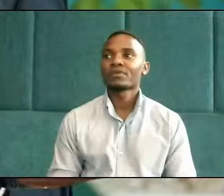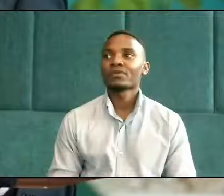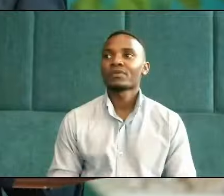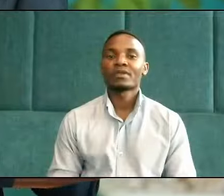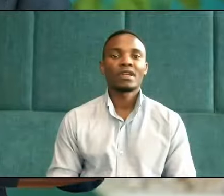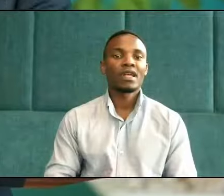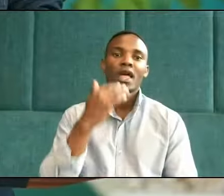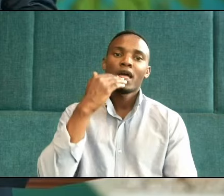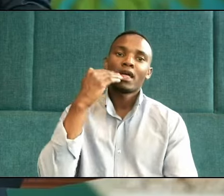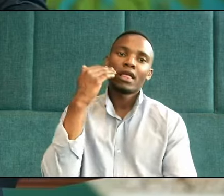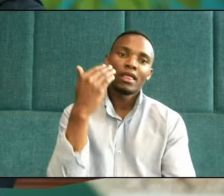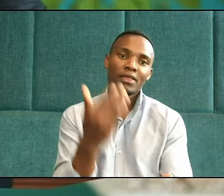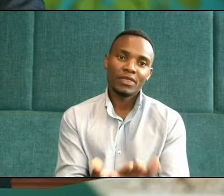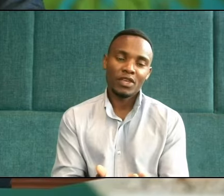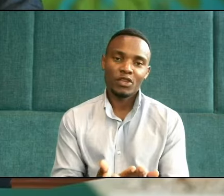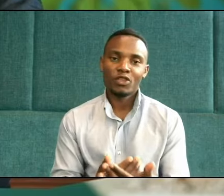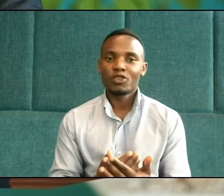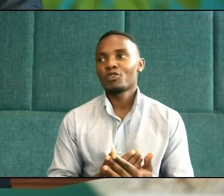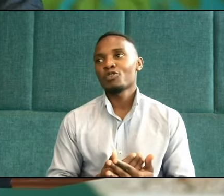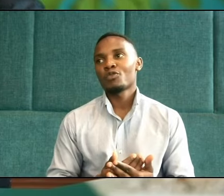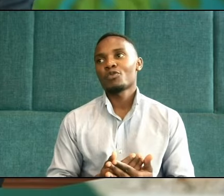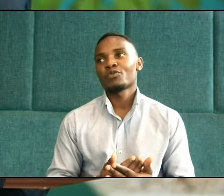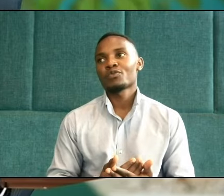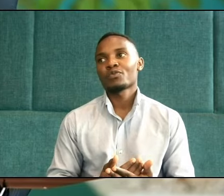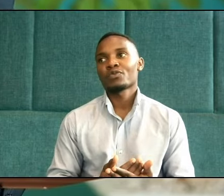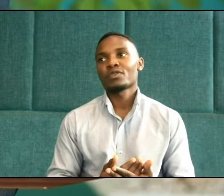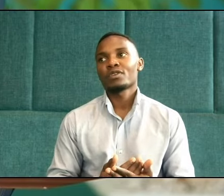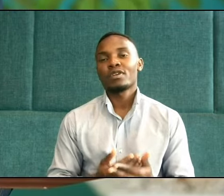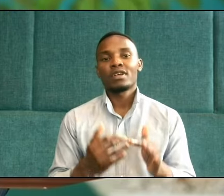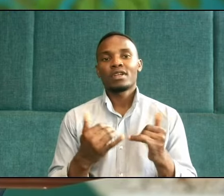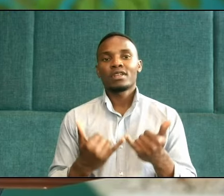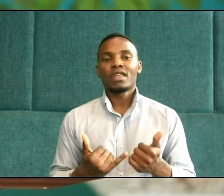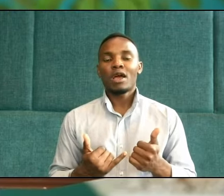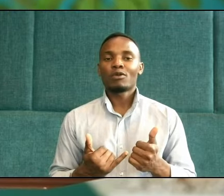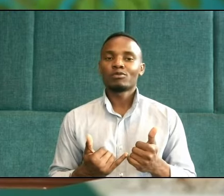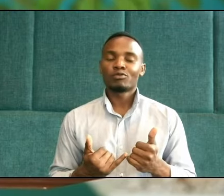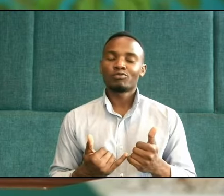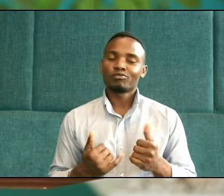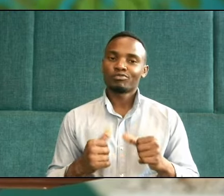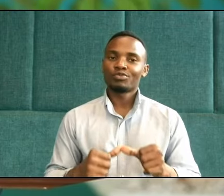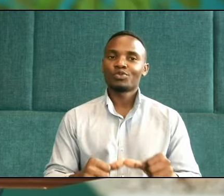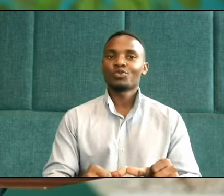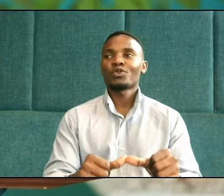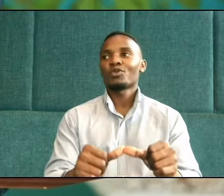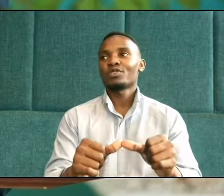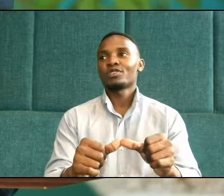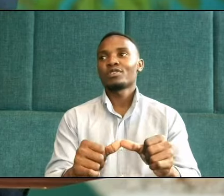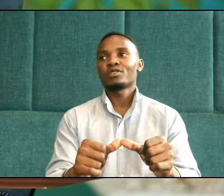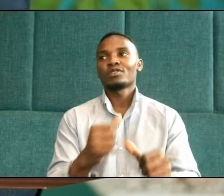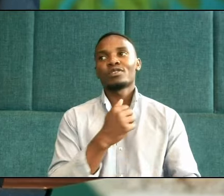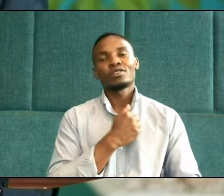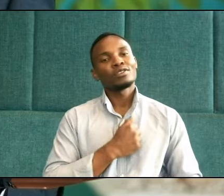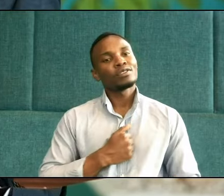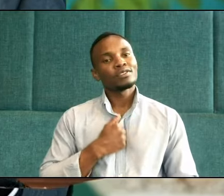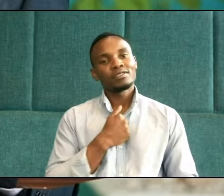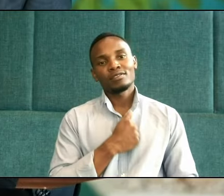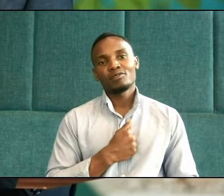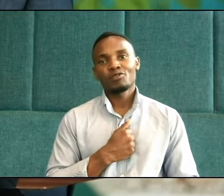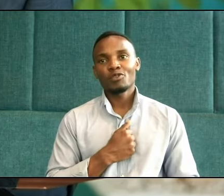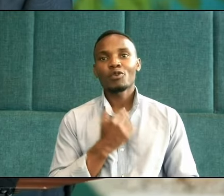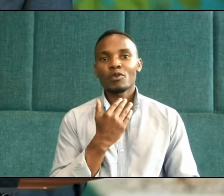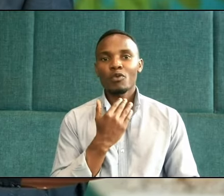Thank you so much. We want to continue from there, and we had to take a small